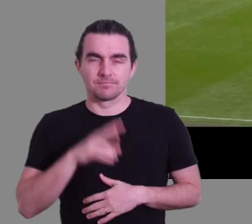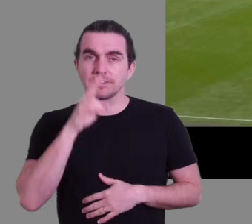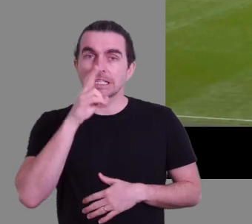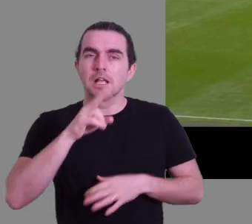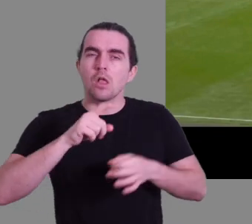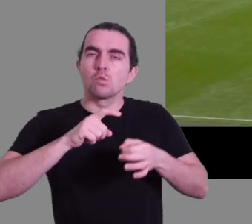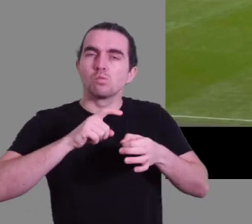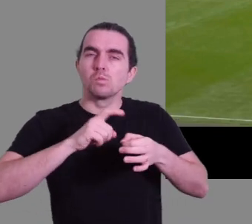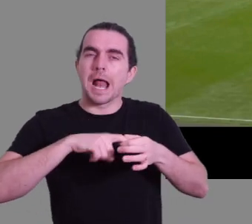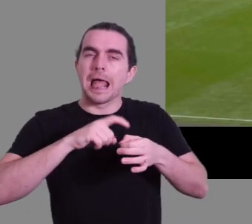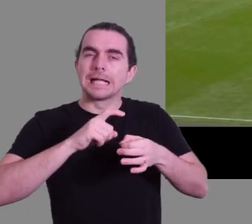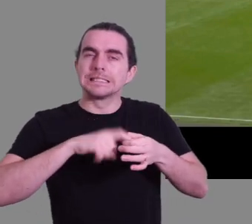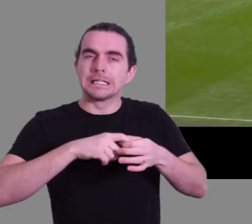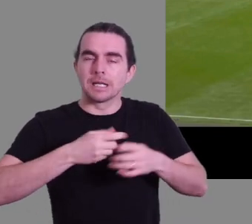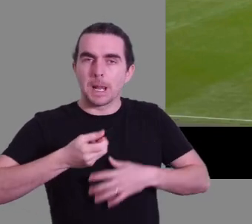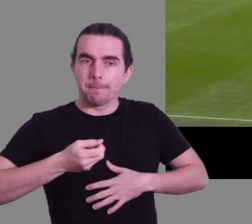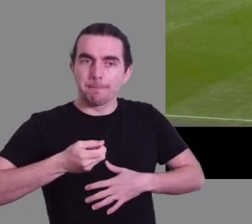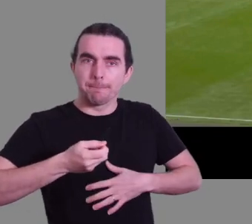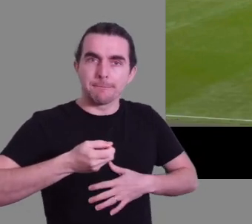Quality of the passing.